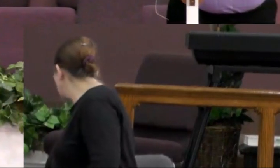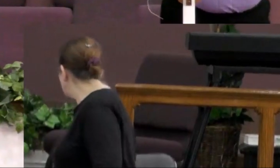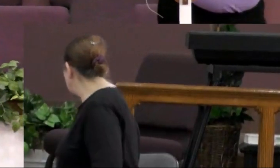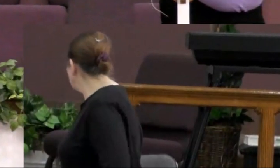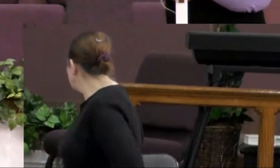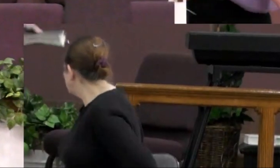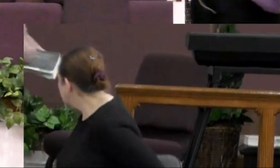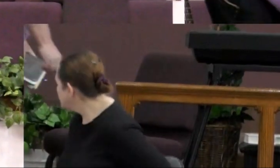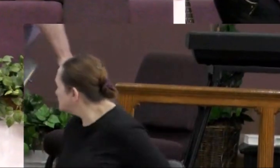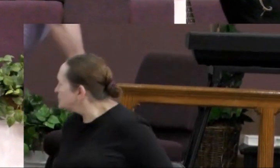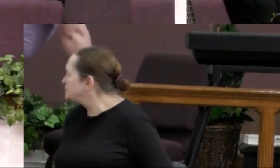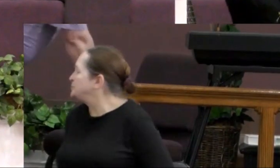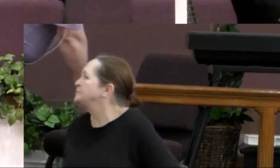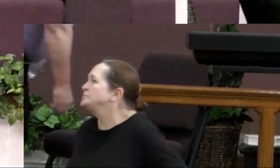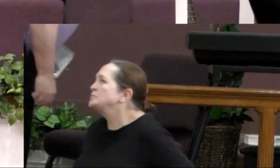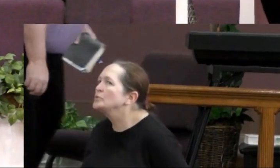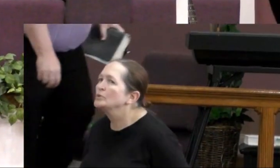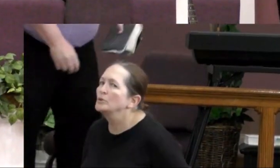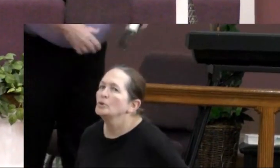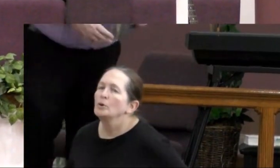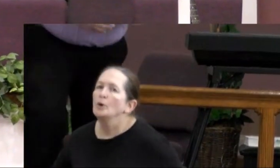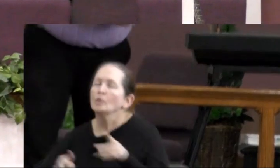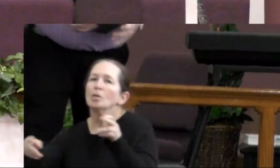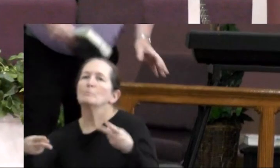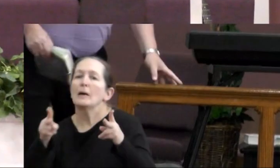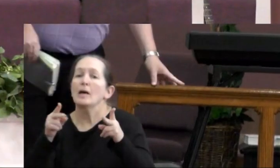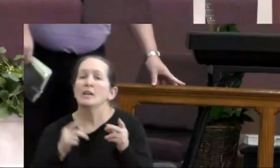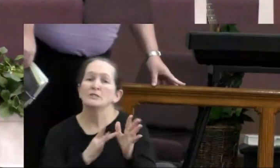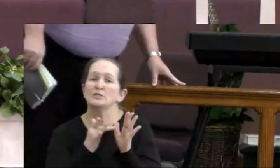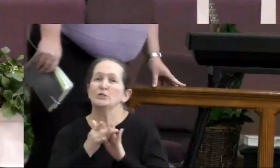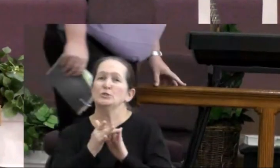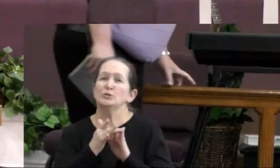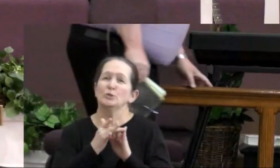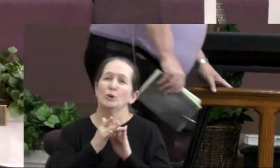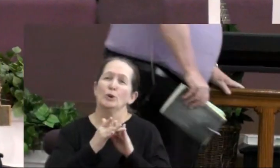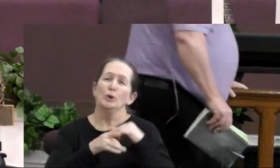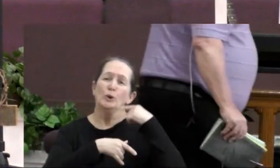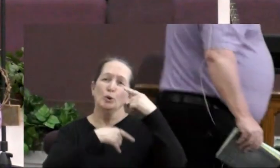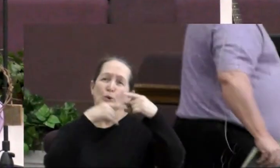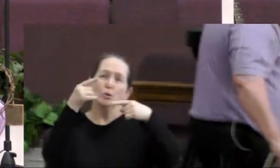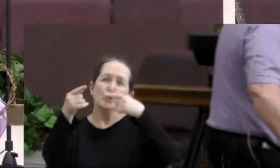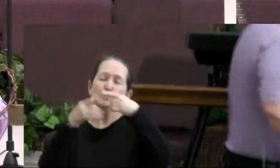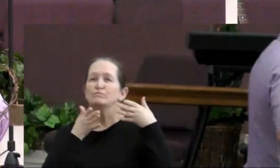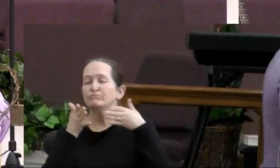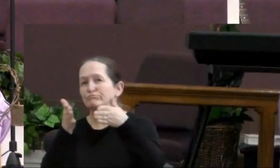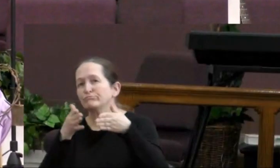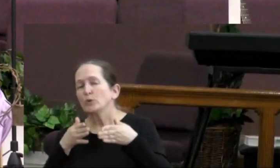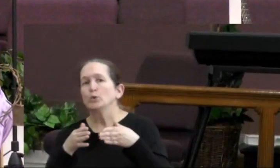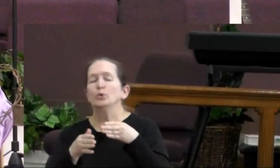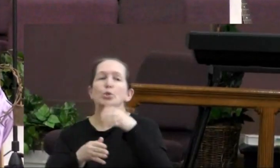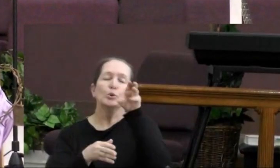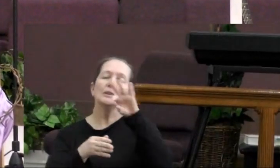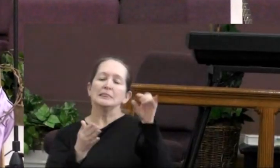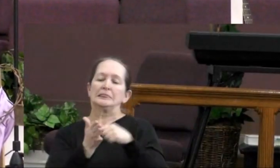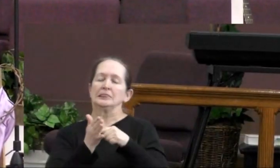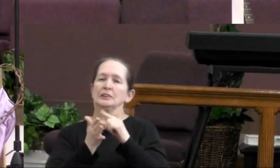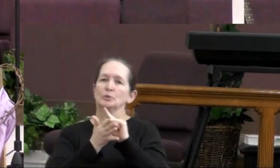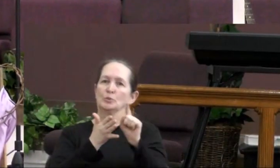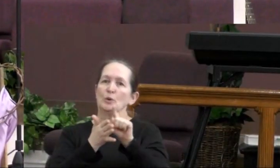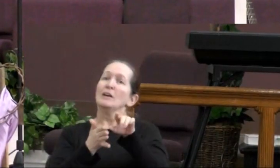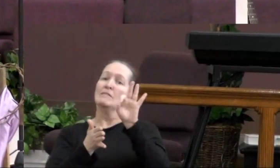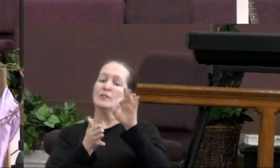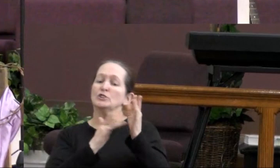Well, as we follow the path of Jesus heading toward the cross, this week we find he and